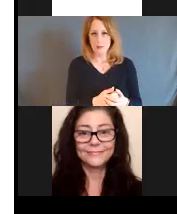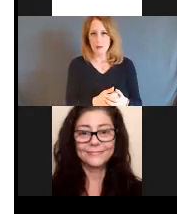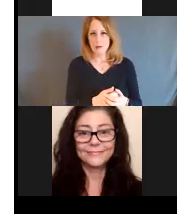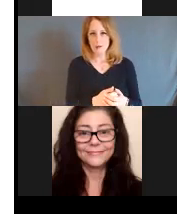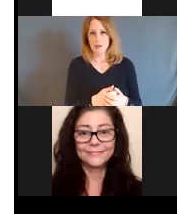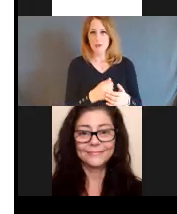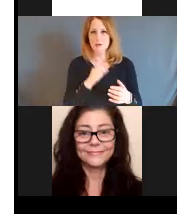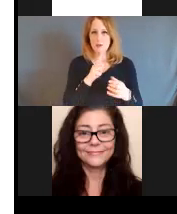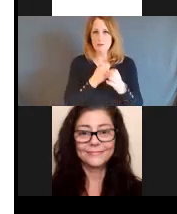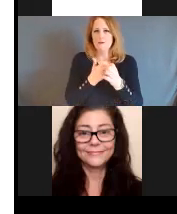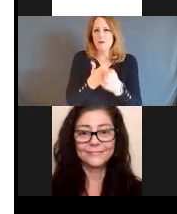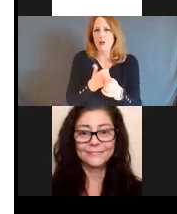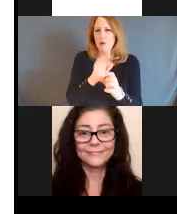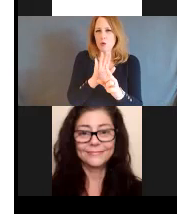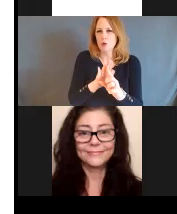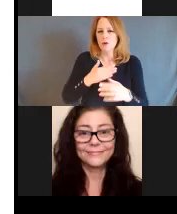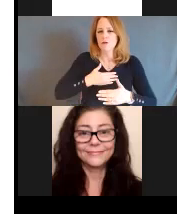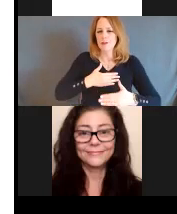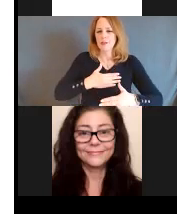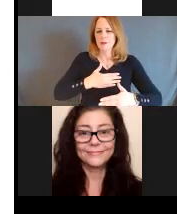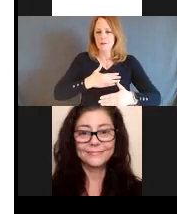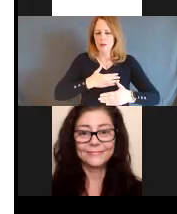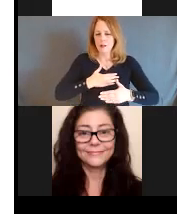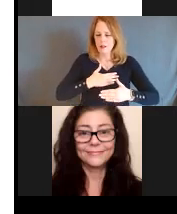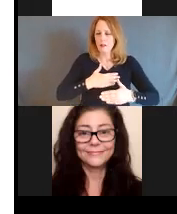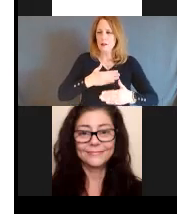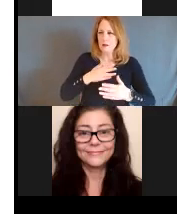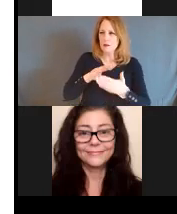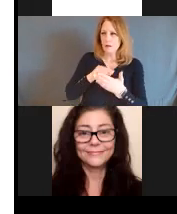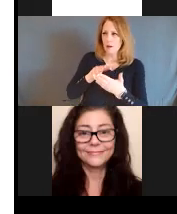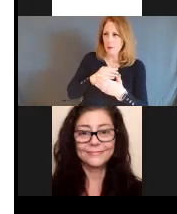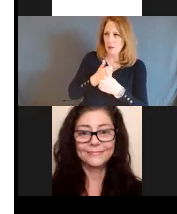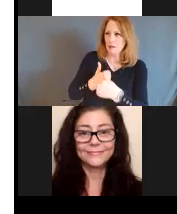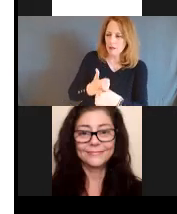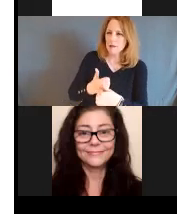rhythm and breathe together. I think that's a great one.